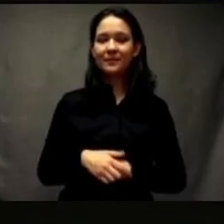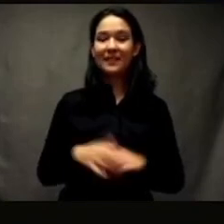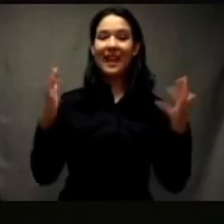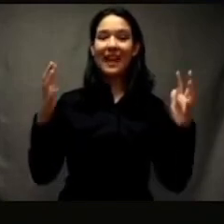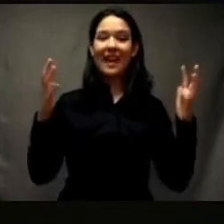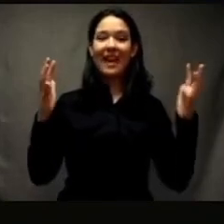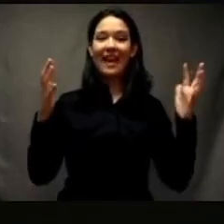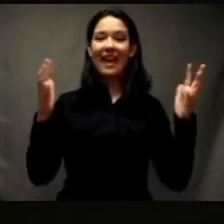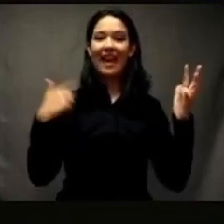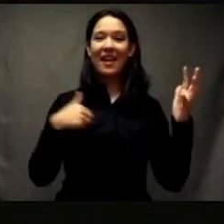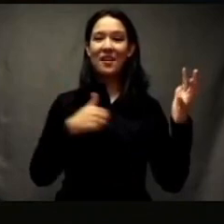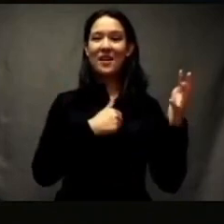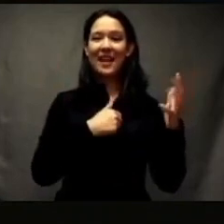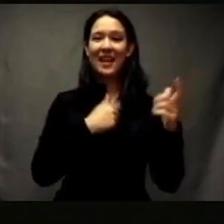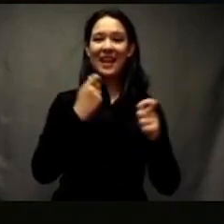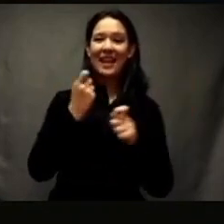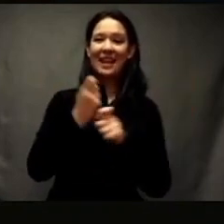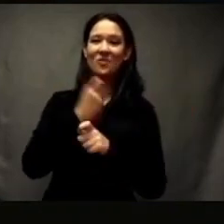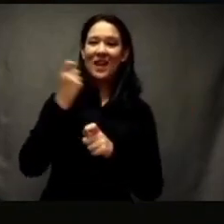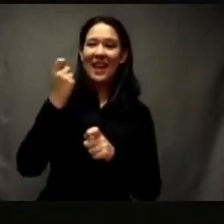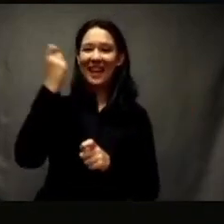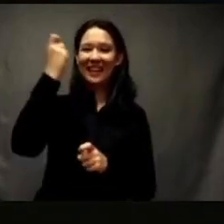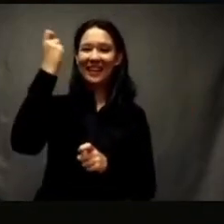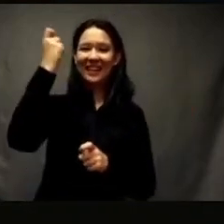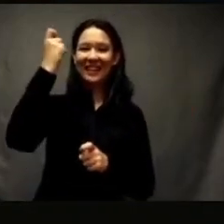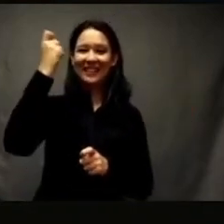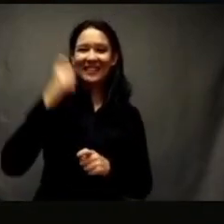Yay, we win.